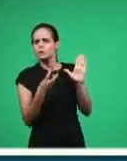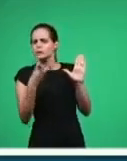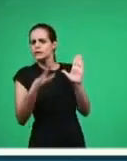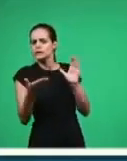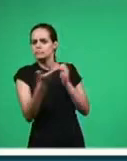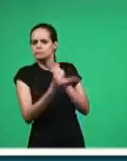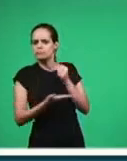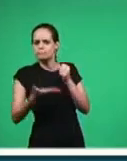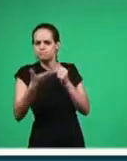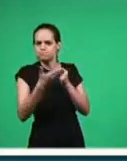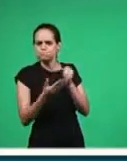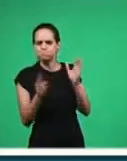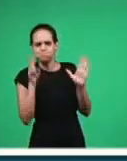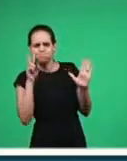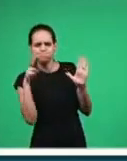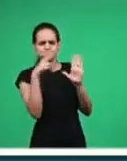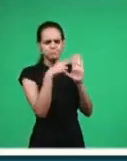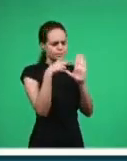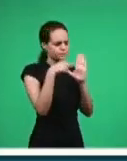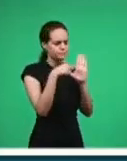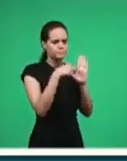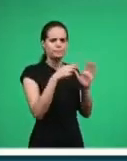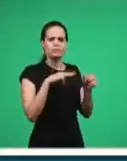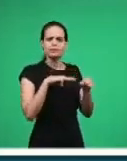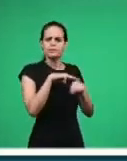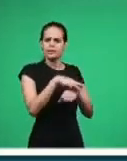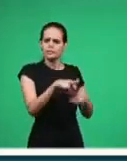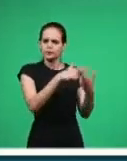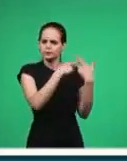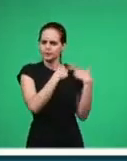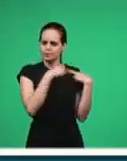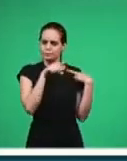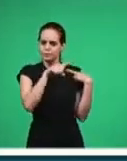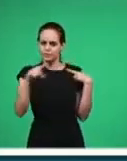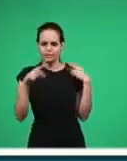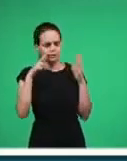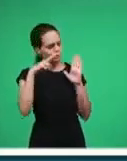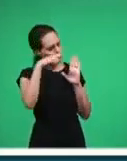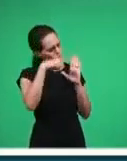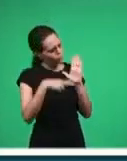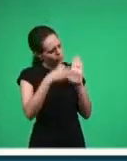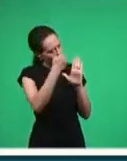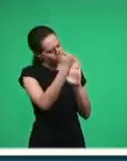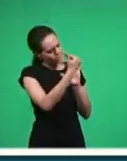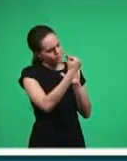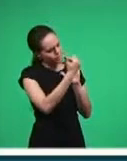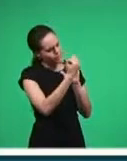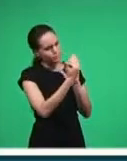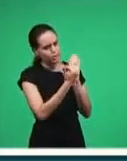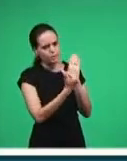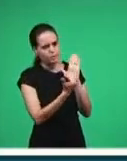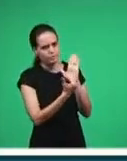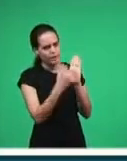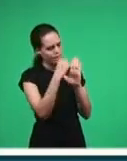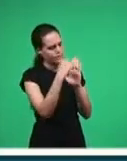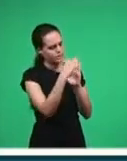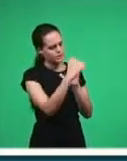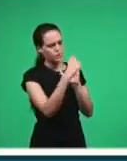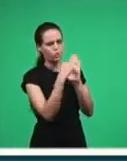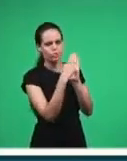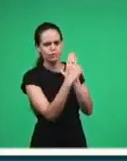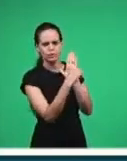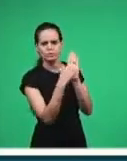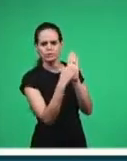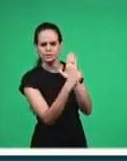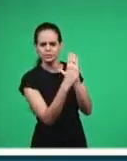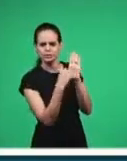the three fundamental characteristics of a responsible ministry. So